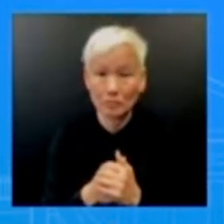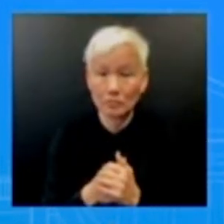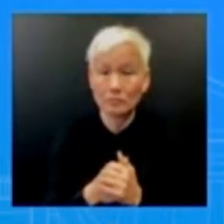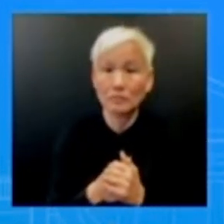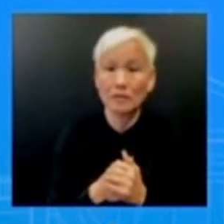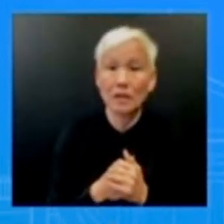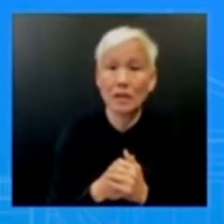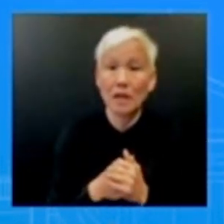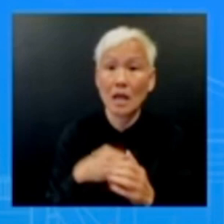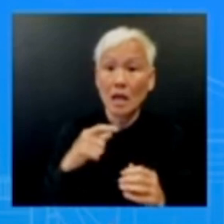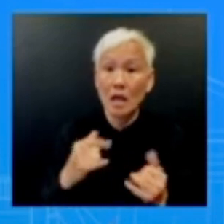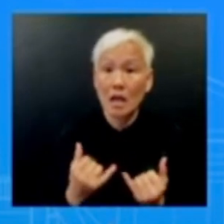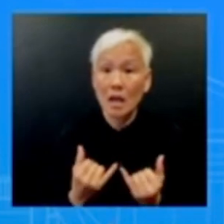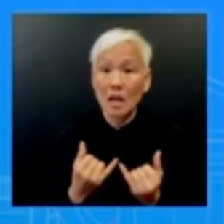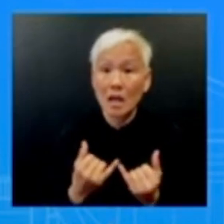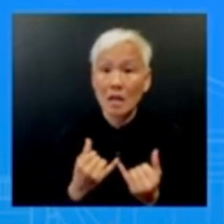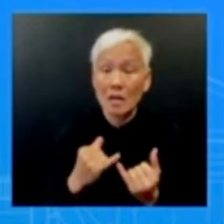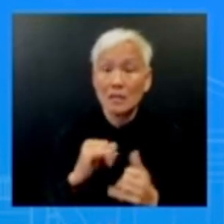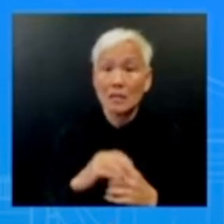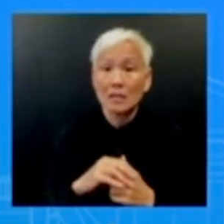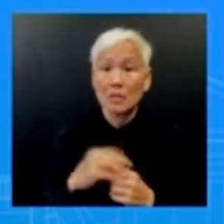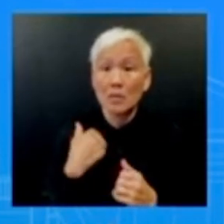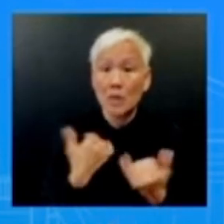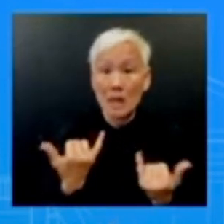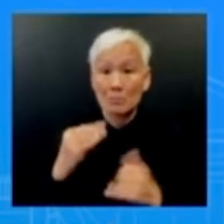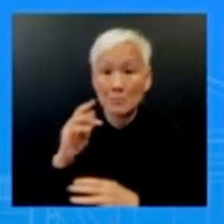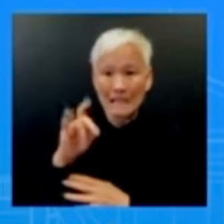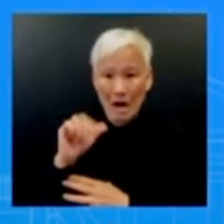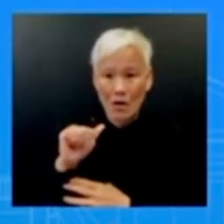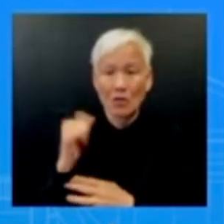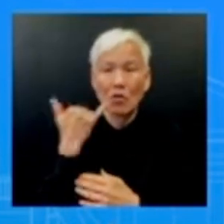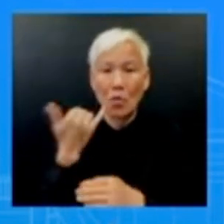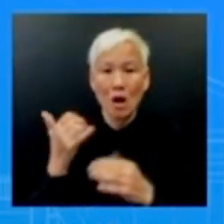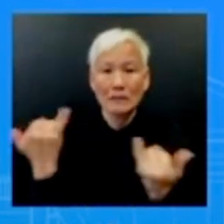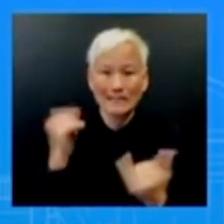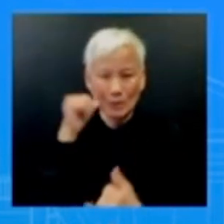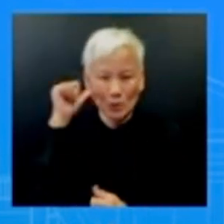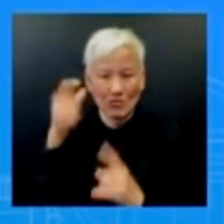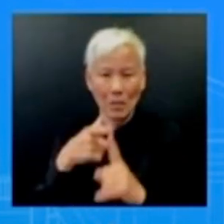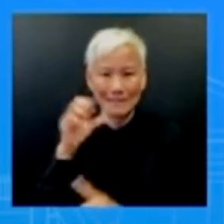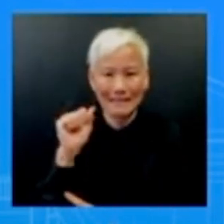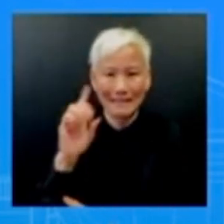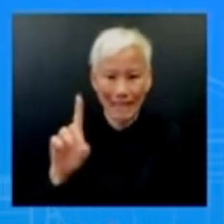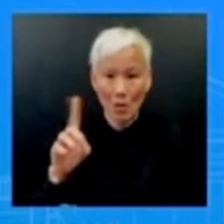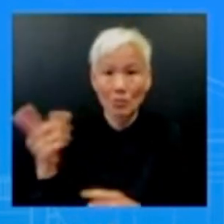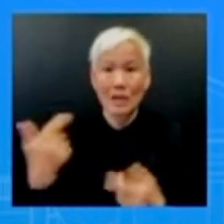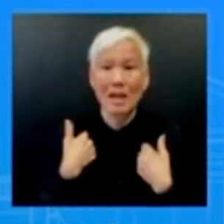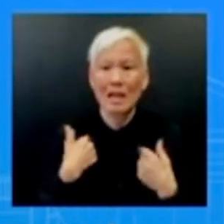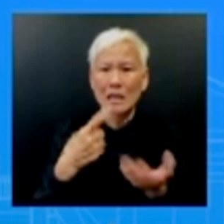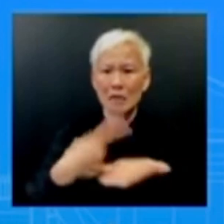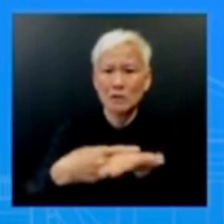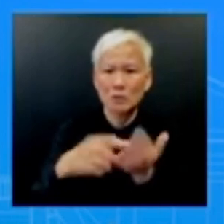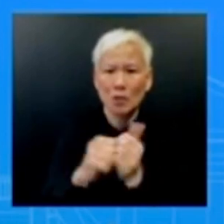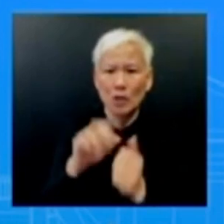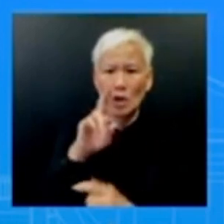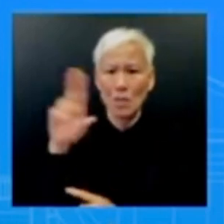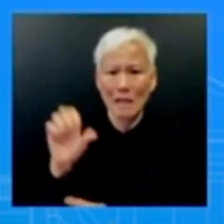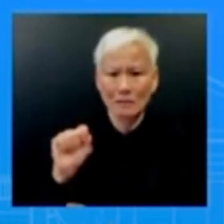Netanyahu, has there been any discussion within the U.S. government of withholding potentially some military assistance to